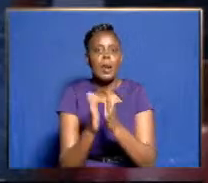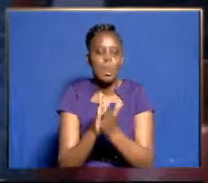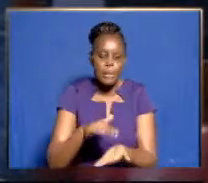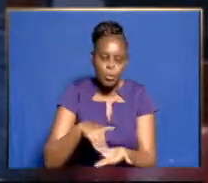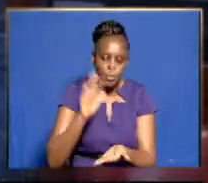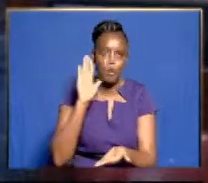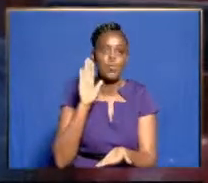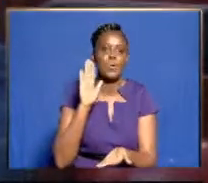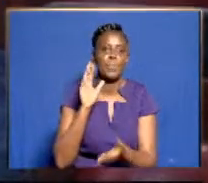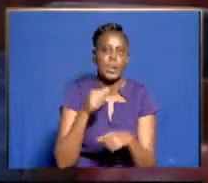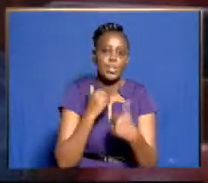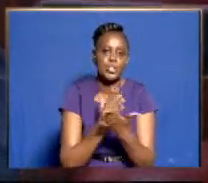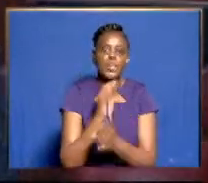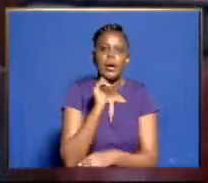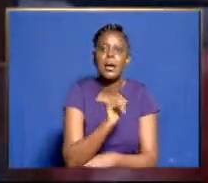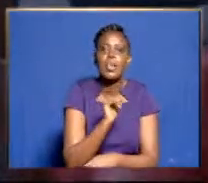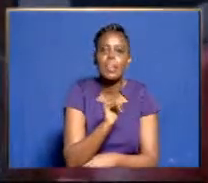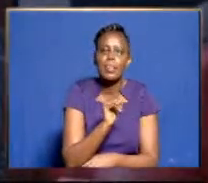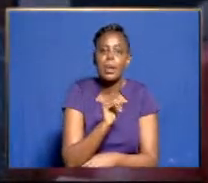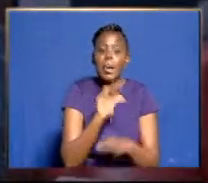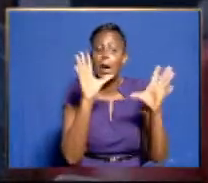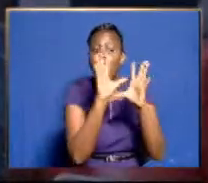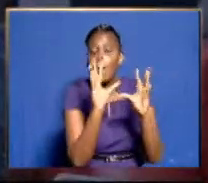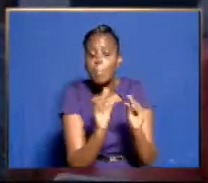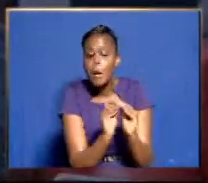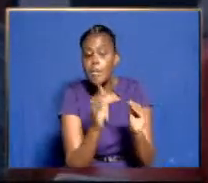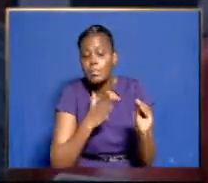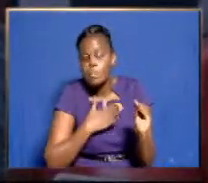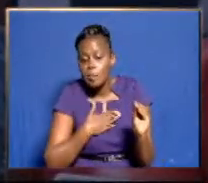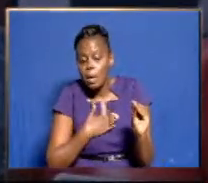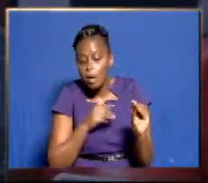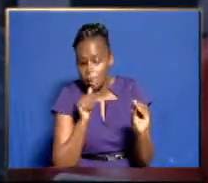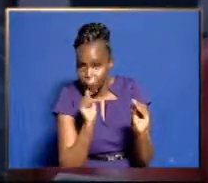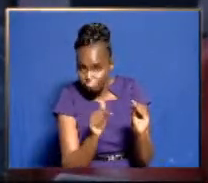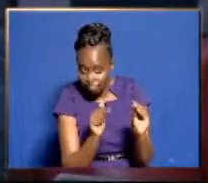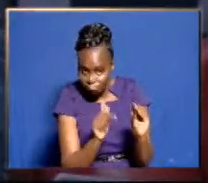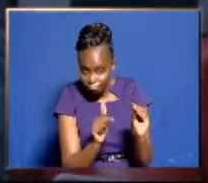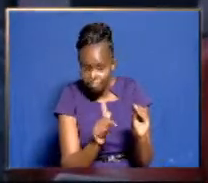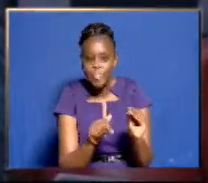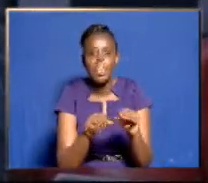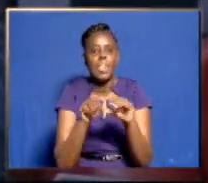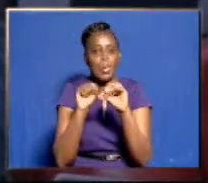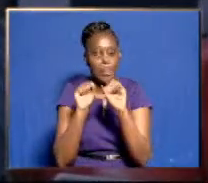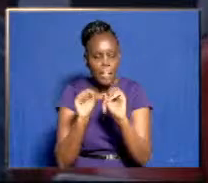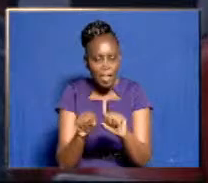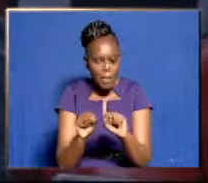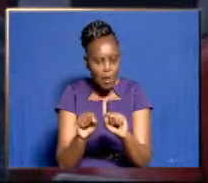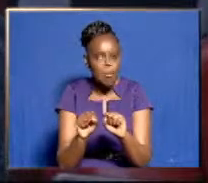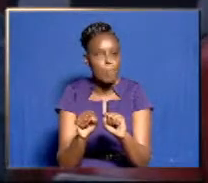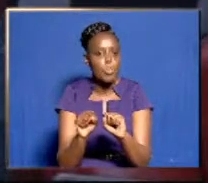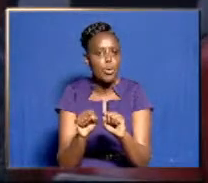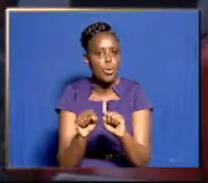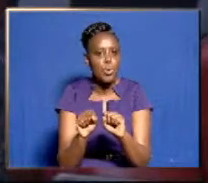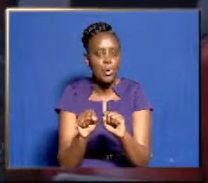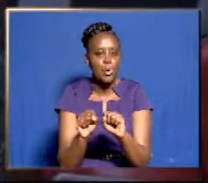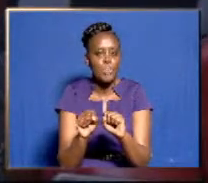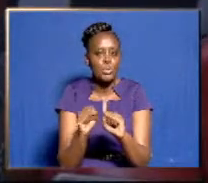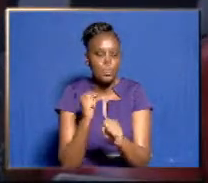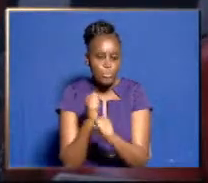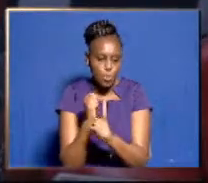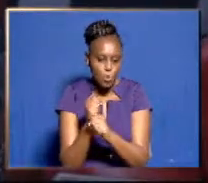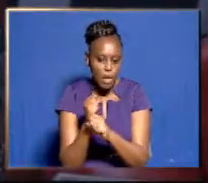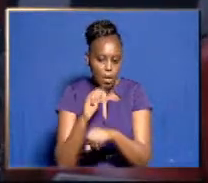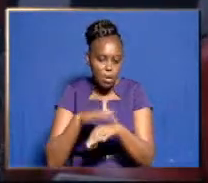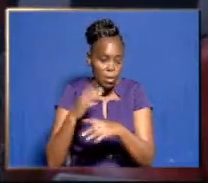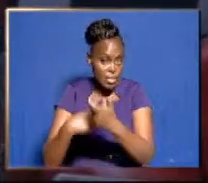so ensuring that what we budget for is what we can be able to meet in terms of